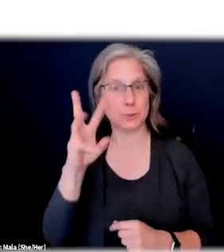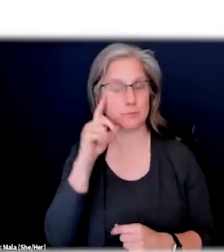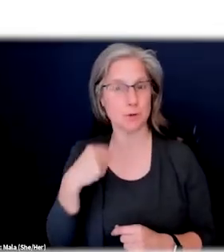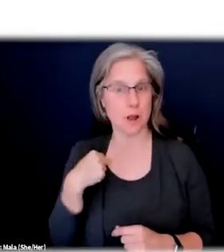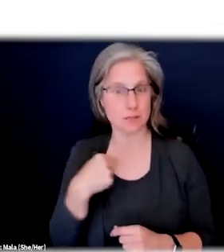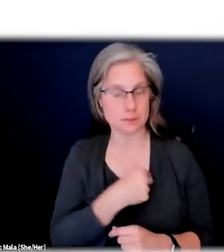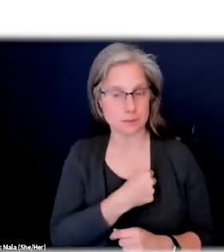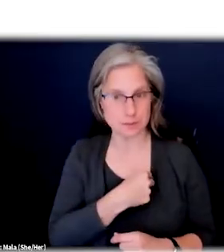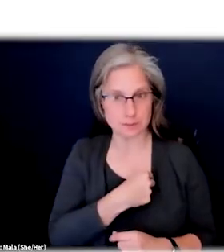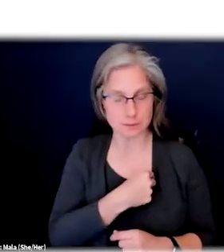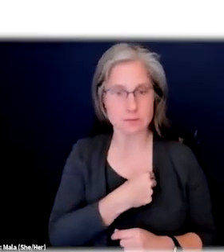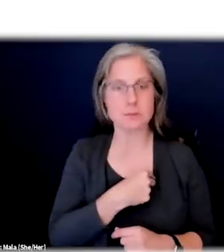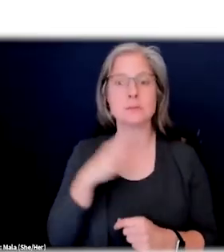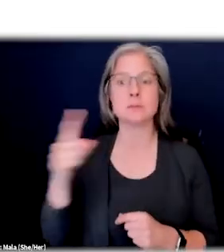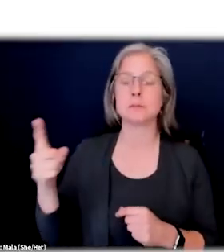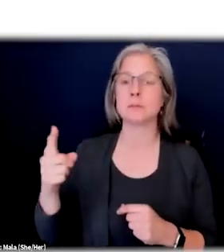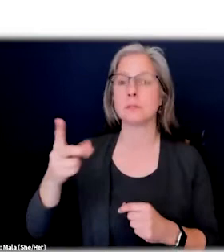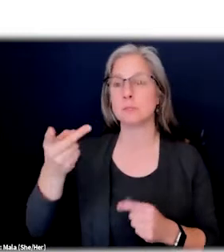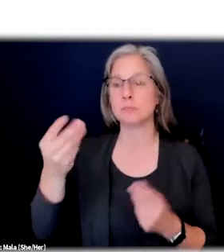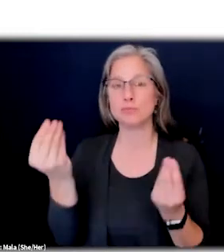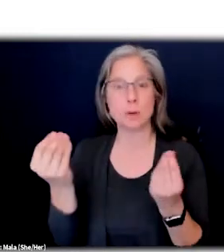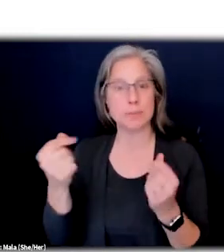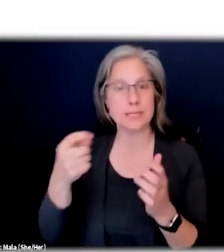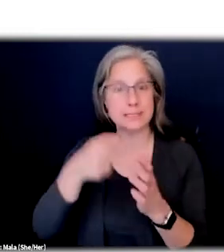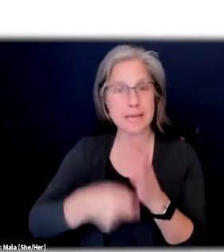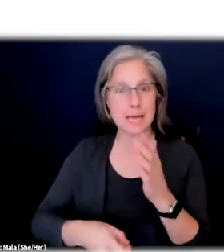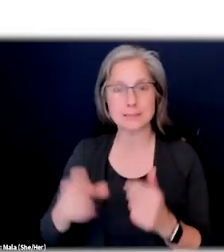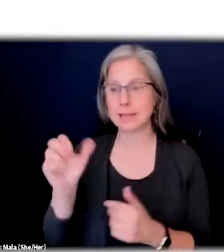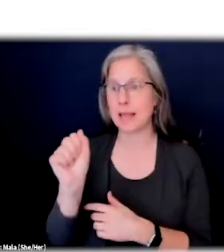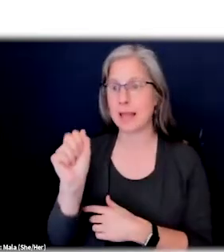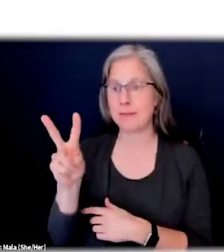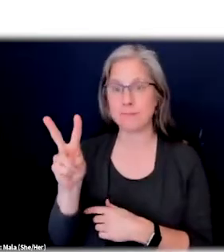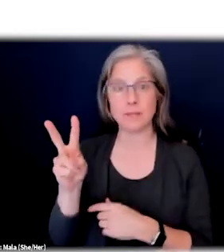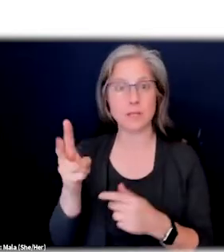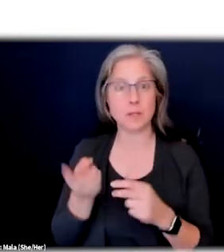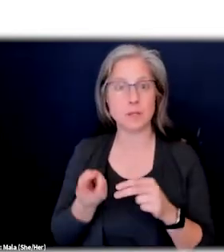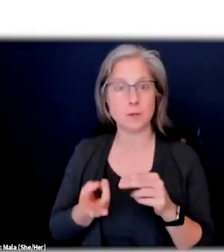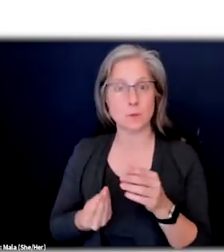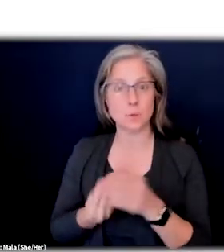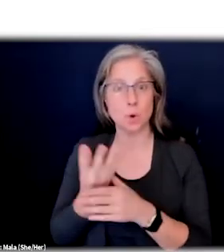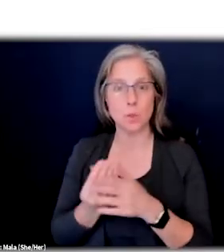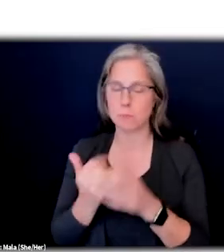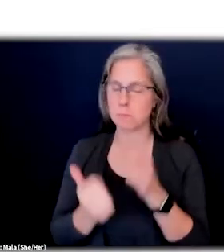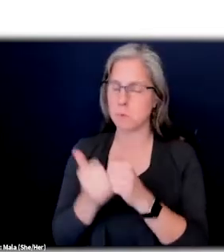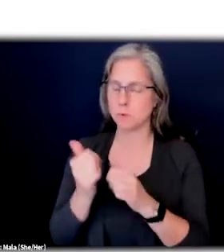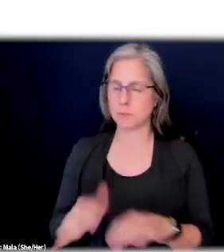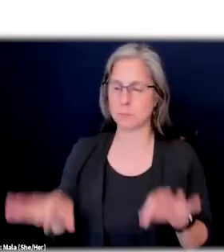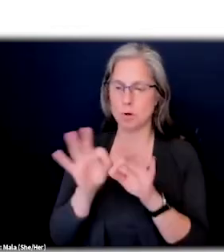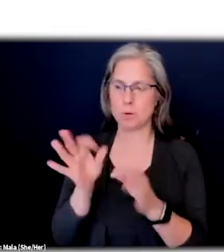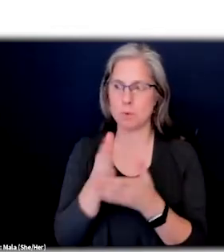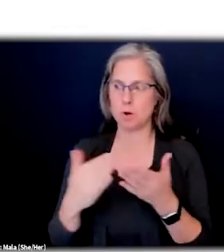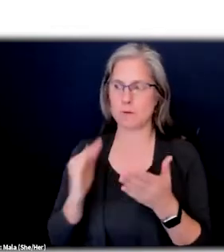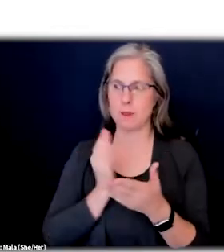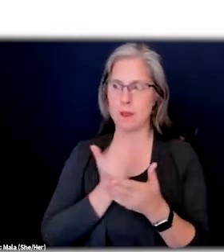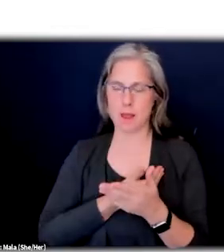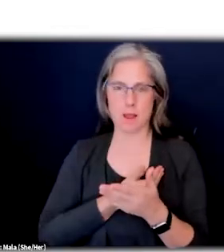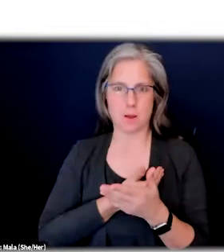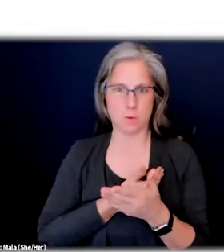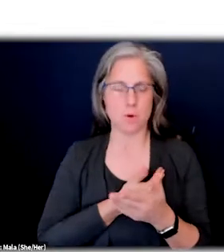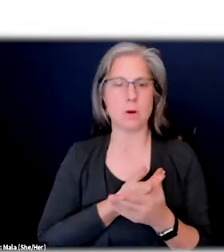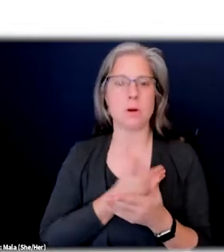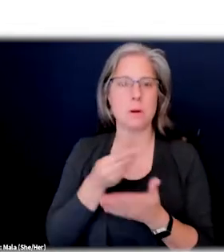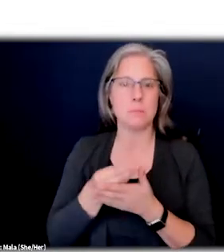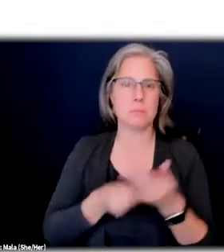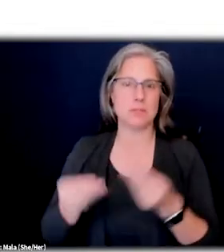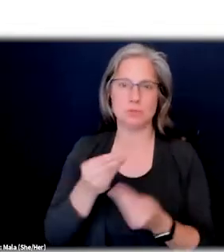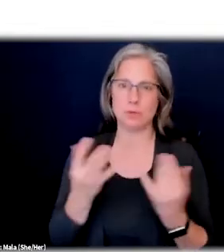and the property taxes, the AV growth is the most important part of our budget right now. We don't rely on this